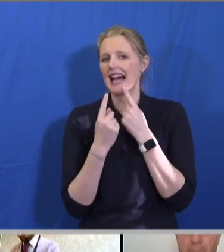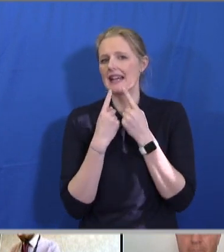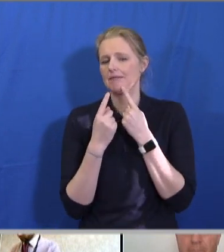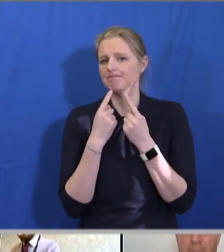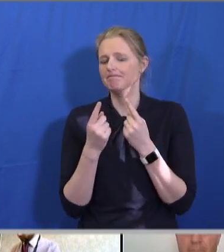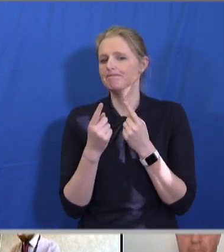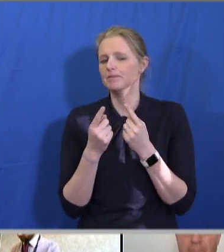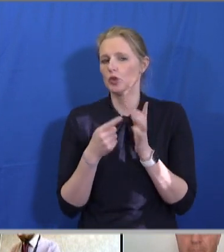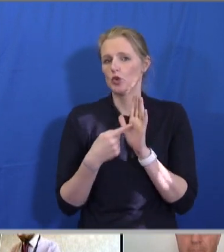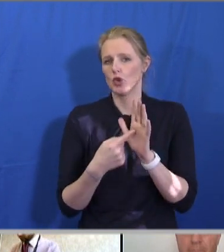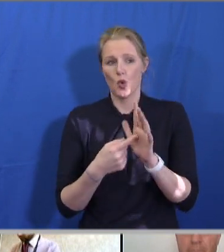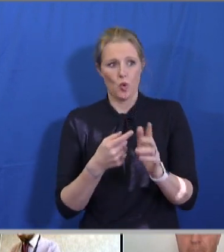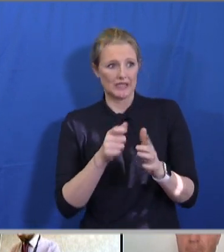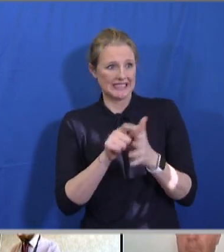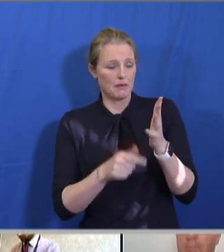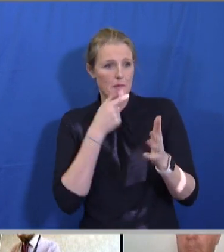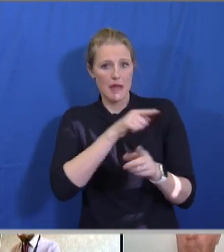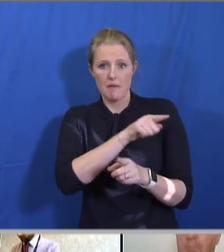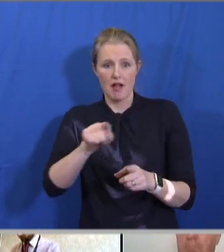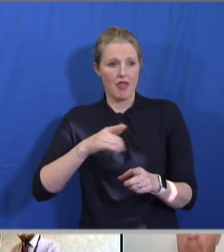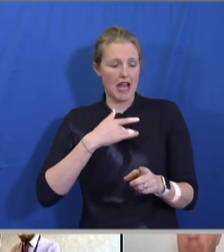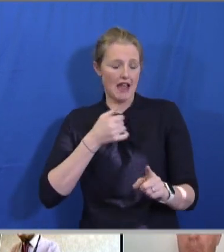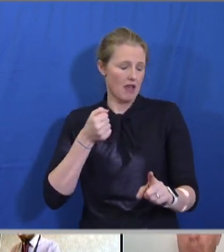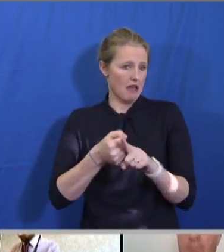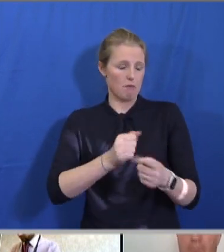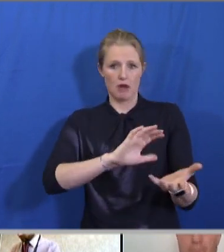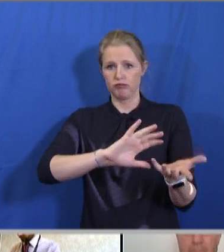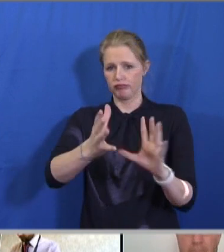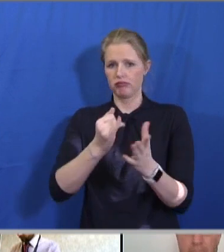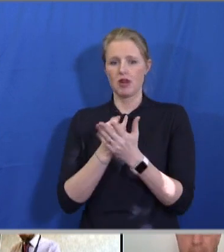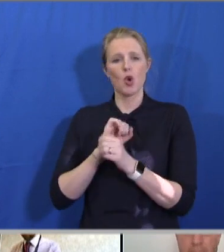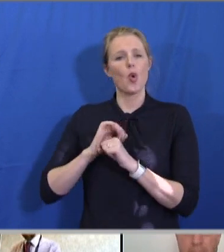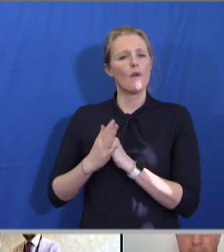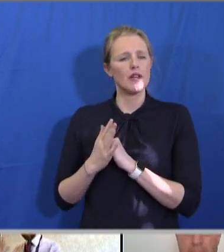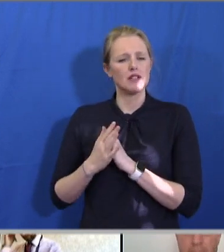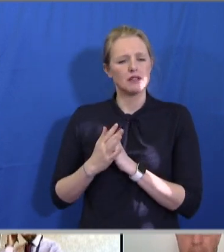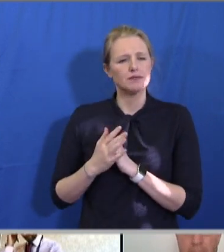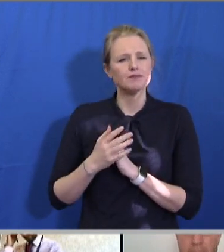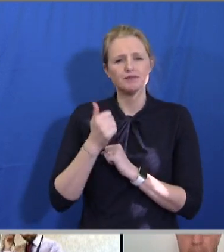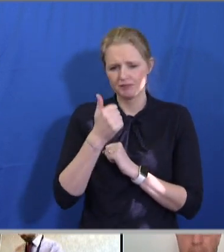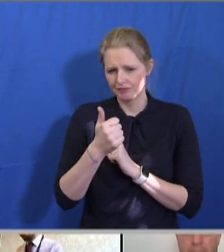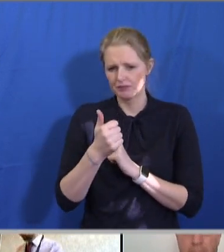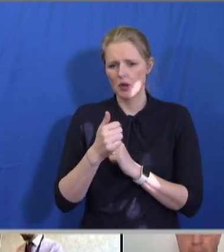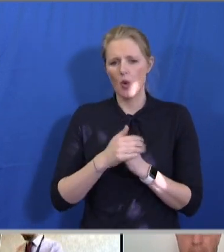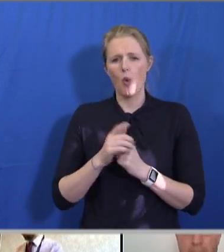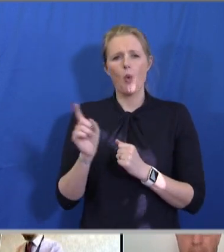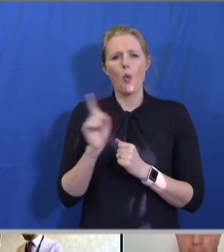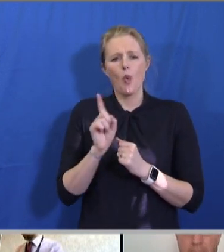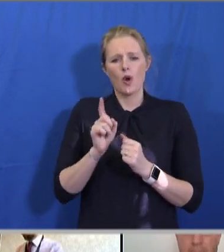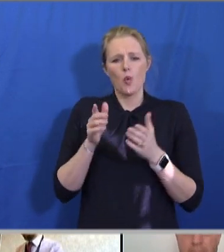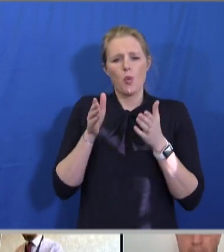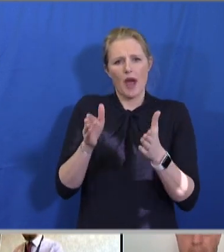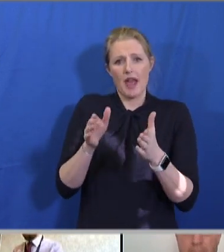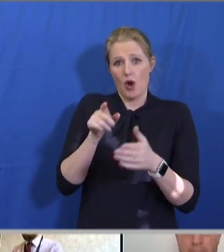COVID on disabled people. What steps are being taken to ensure the Northern